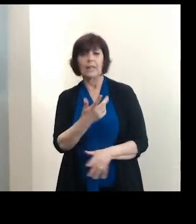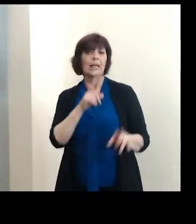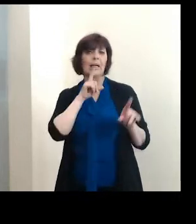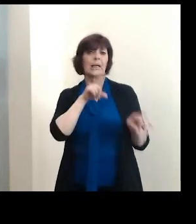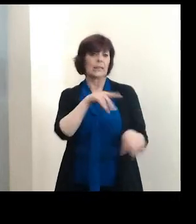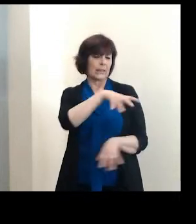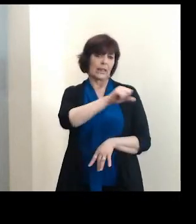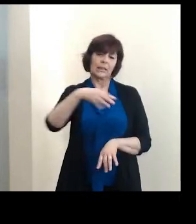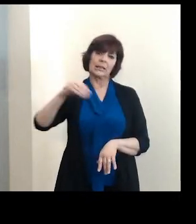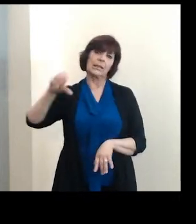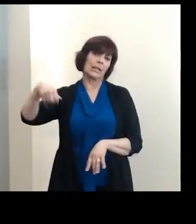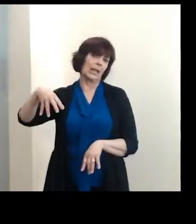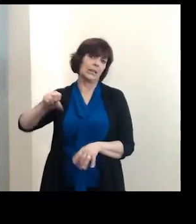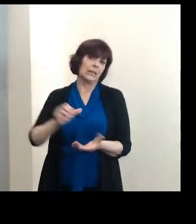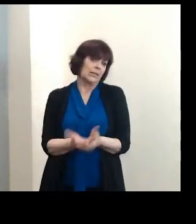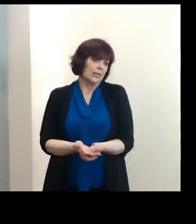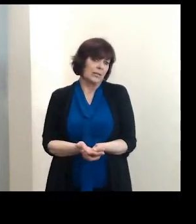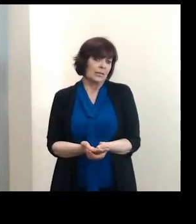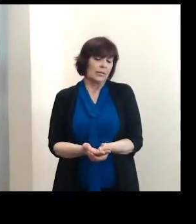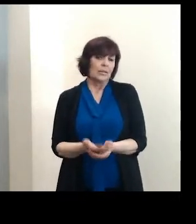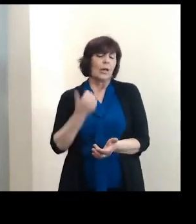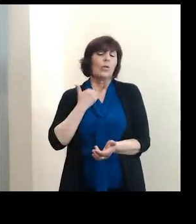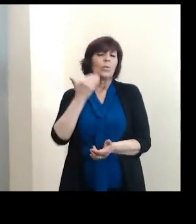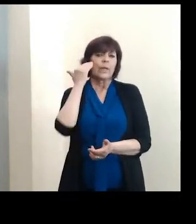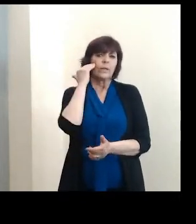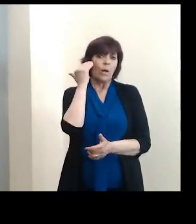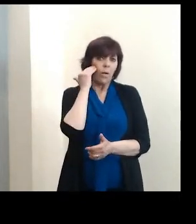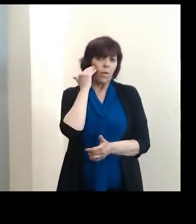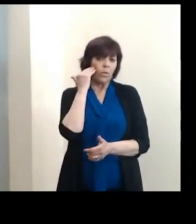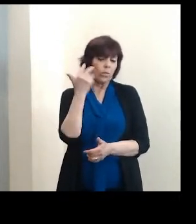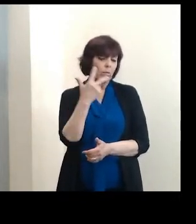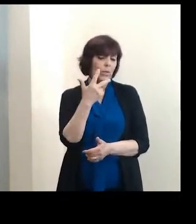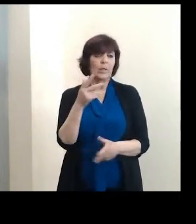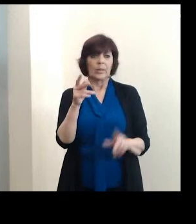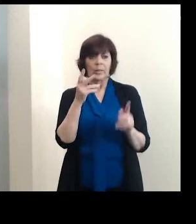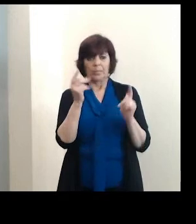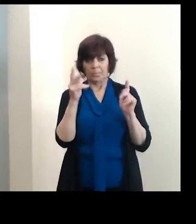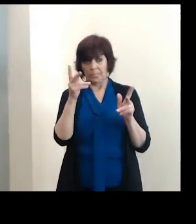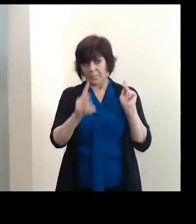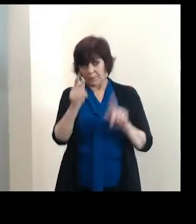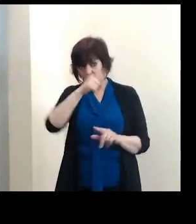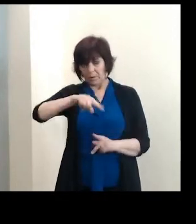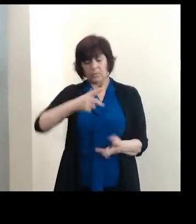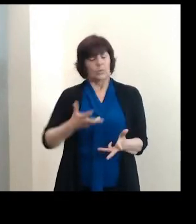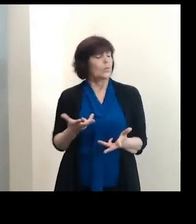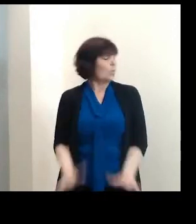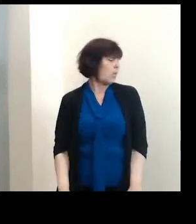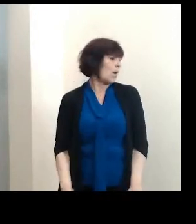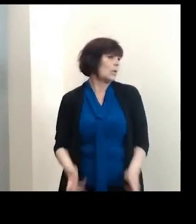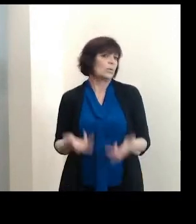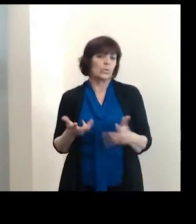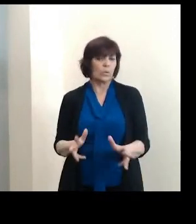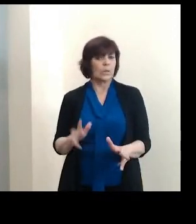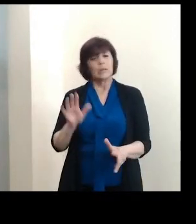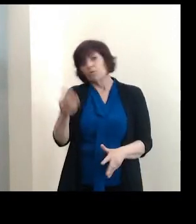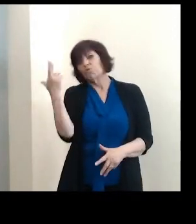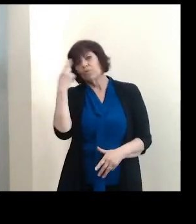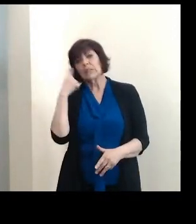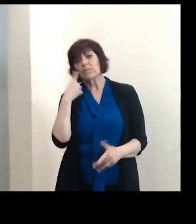yes and yes. We do know that vaccine hesitancy is a driving factor for some of the lower